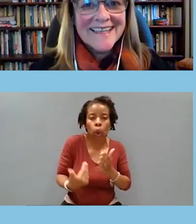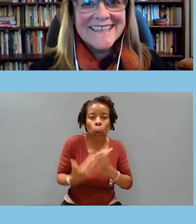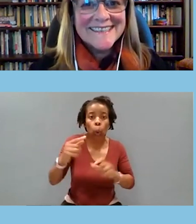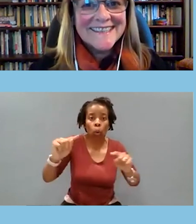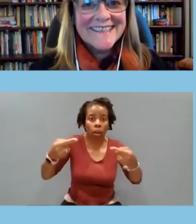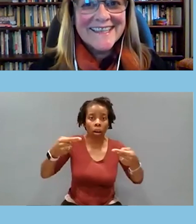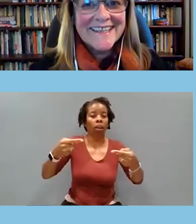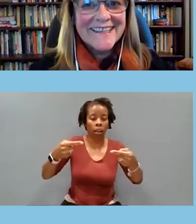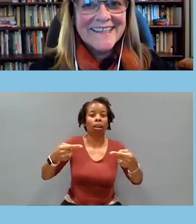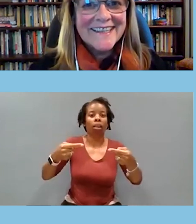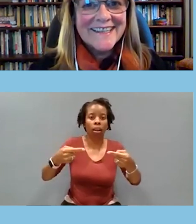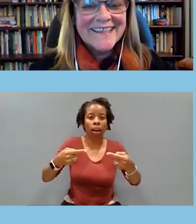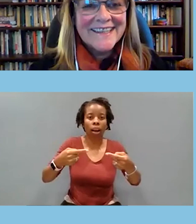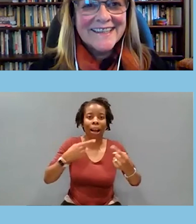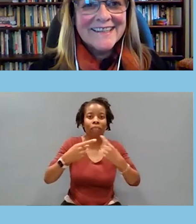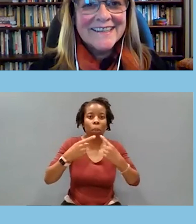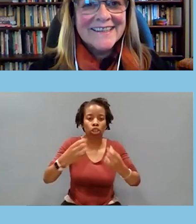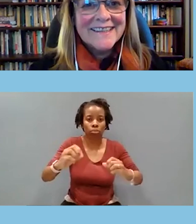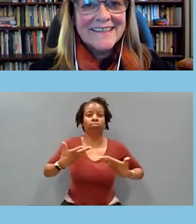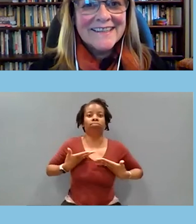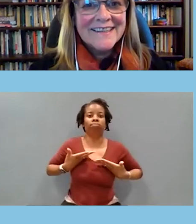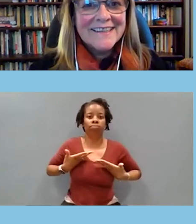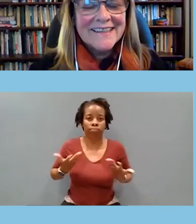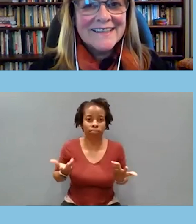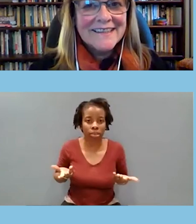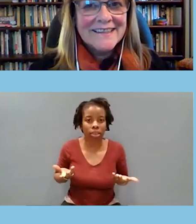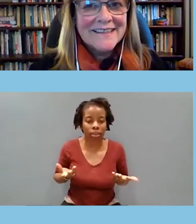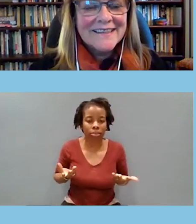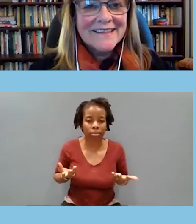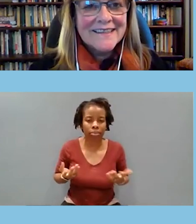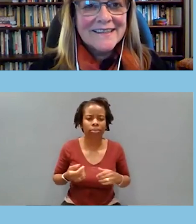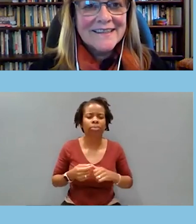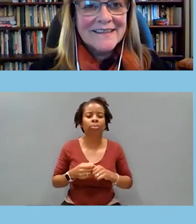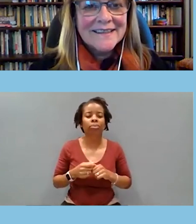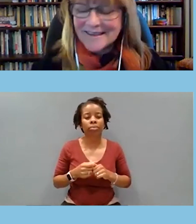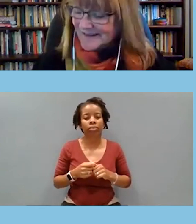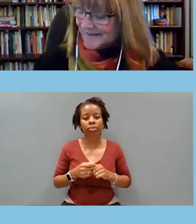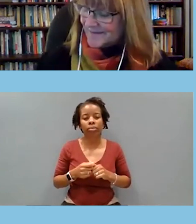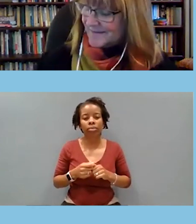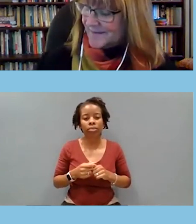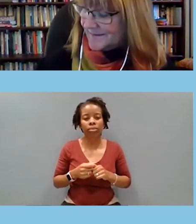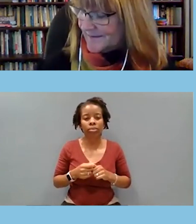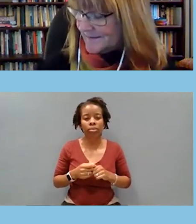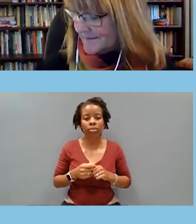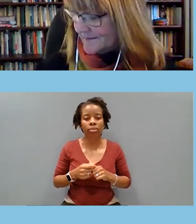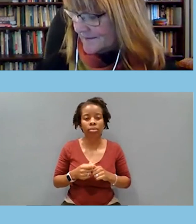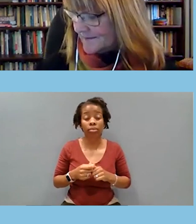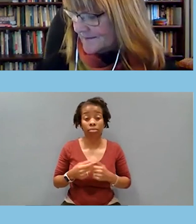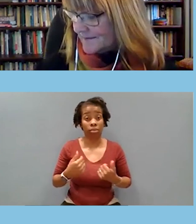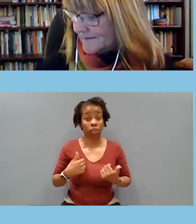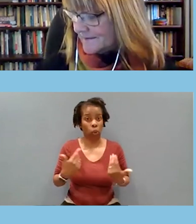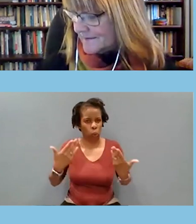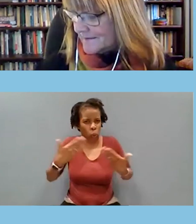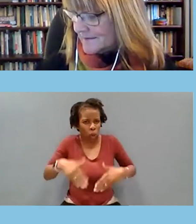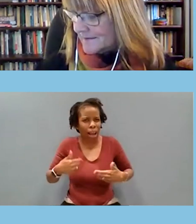right? And so I think, you know, in the new work that I've presented tonight about